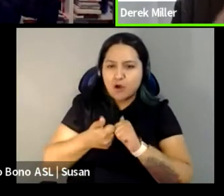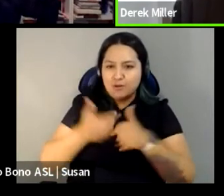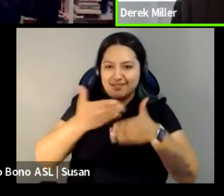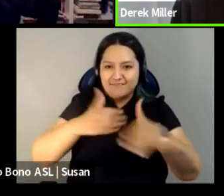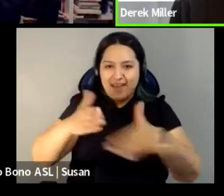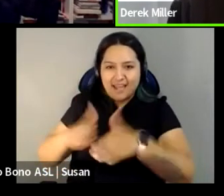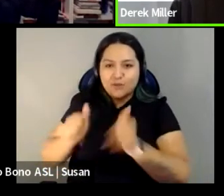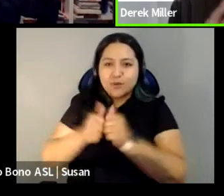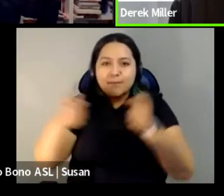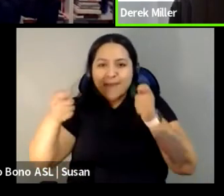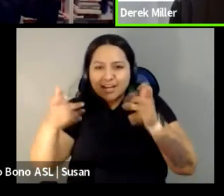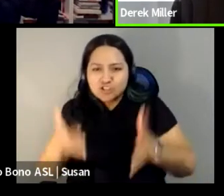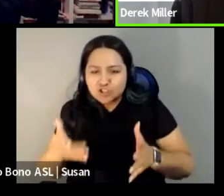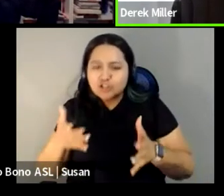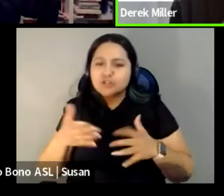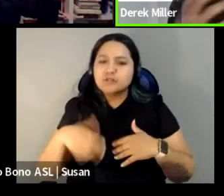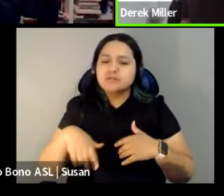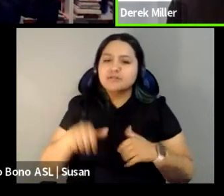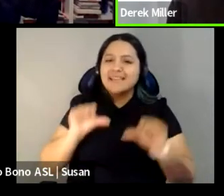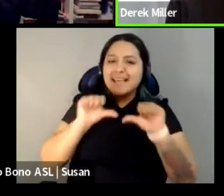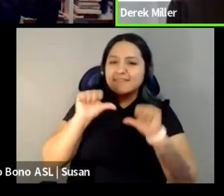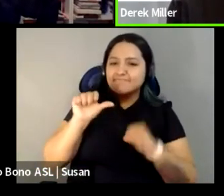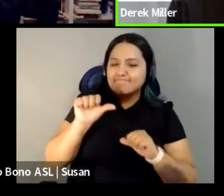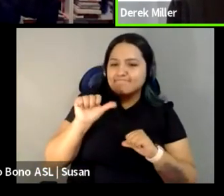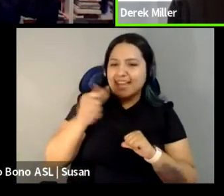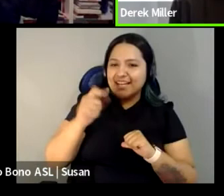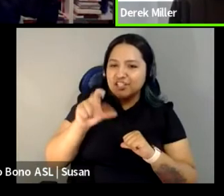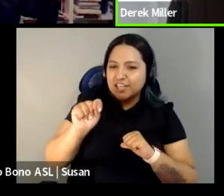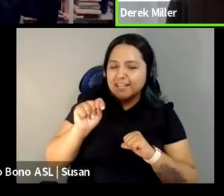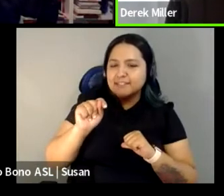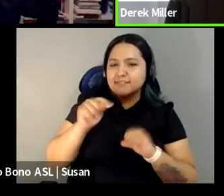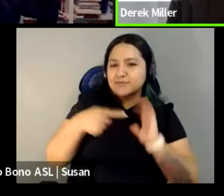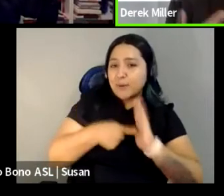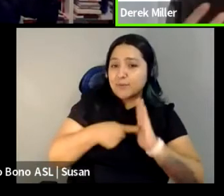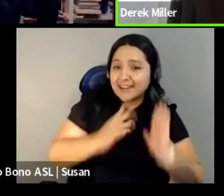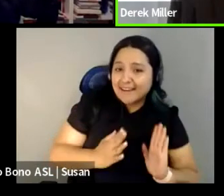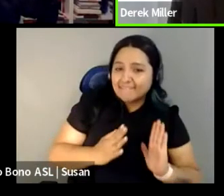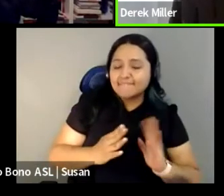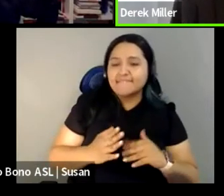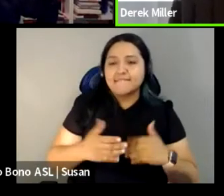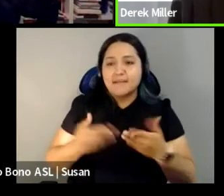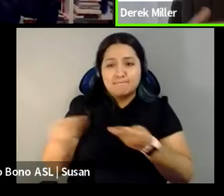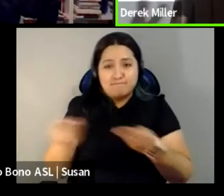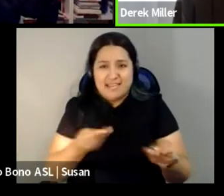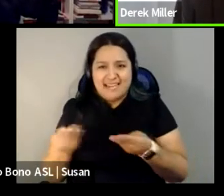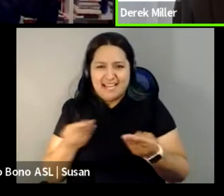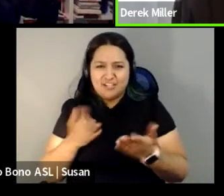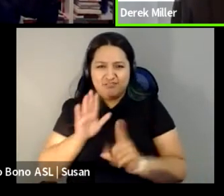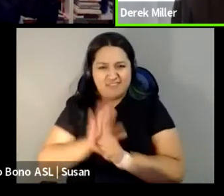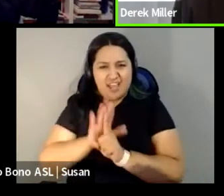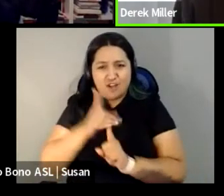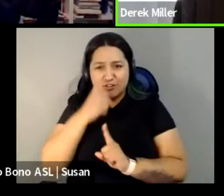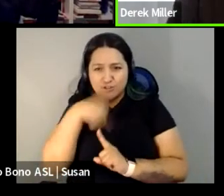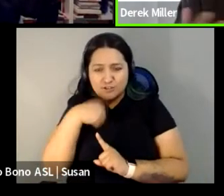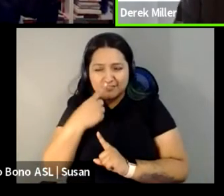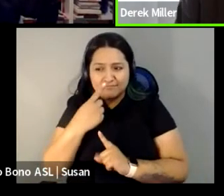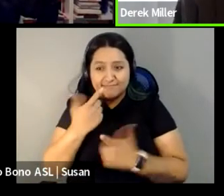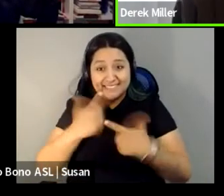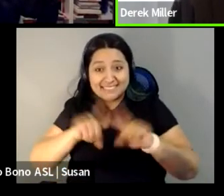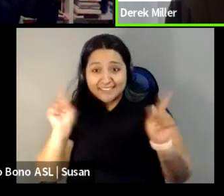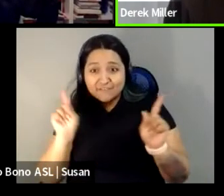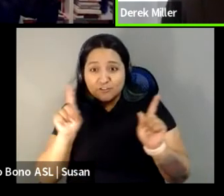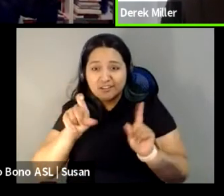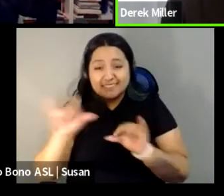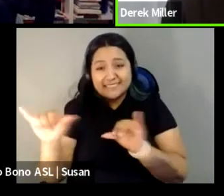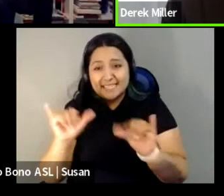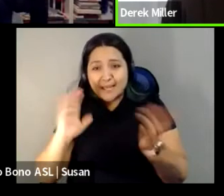programs. How do we think about these mediators and their norm setting? Is their mediation essentially different? Are they playing the same roles? Have some of these